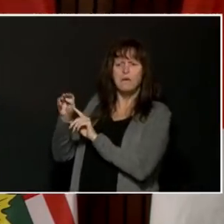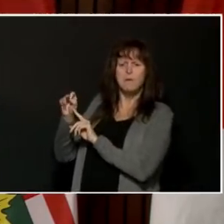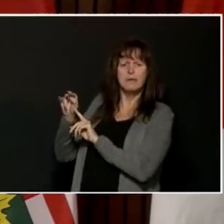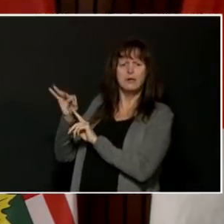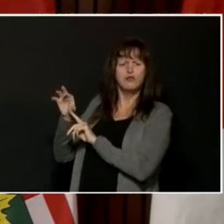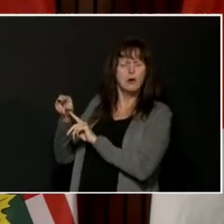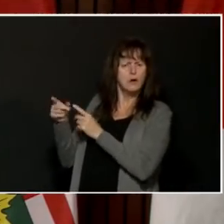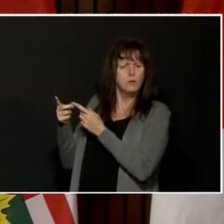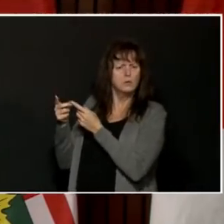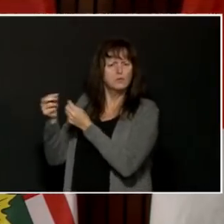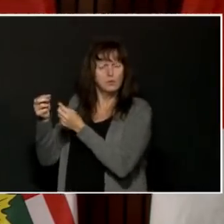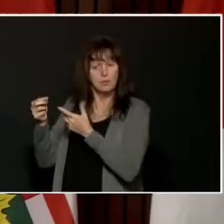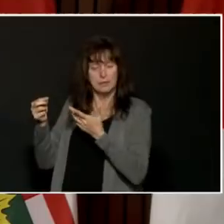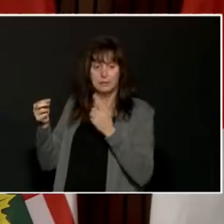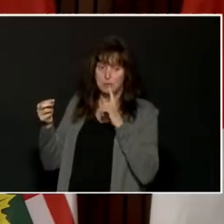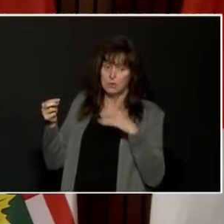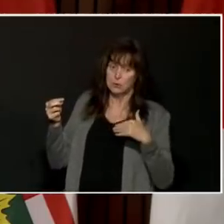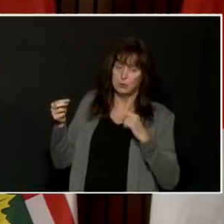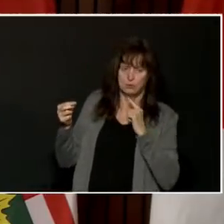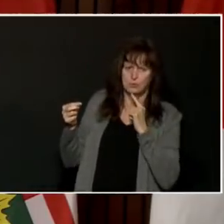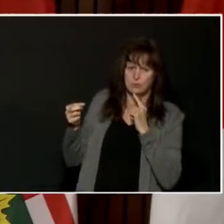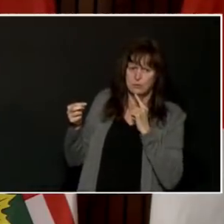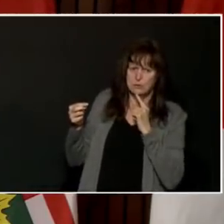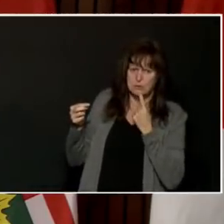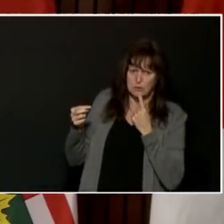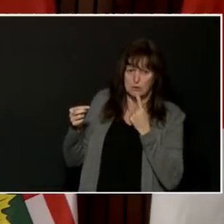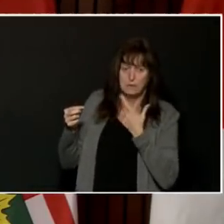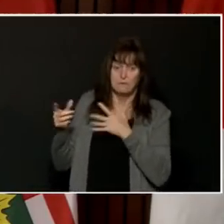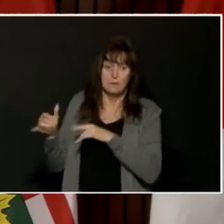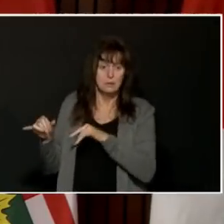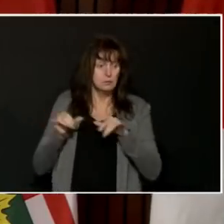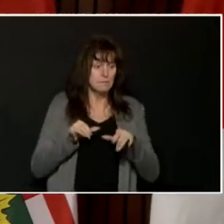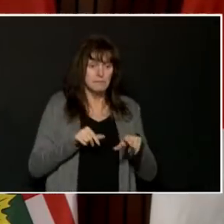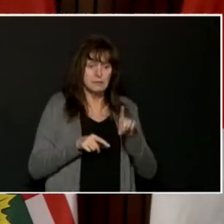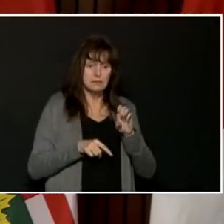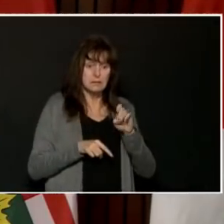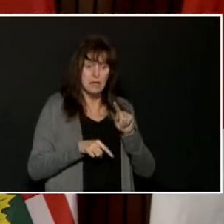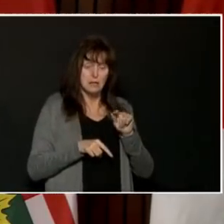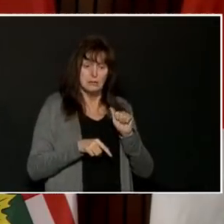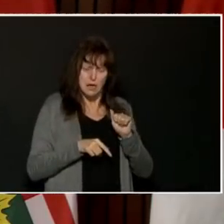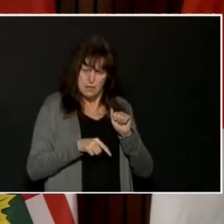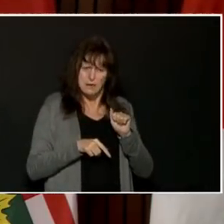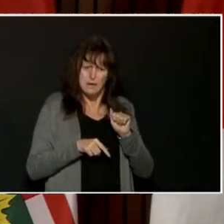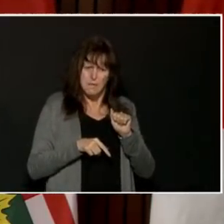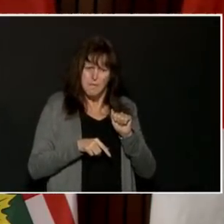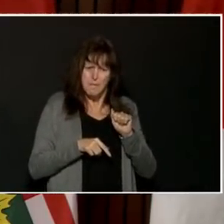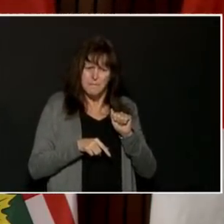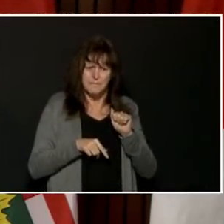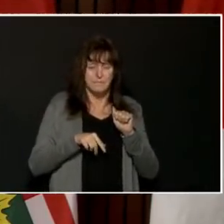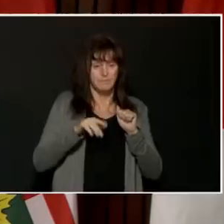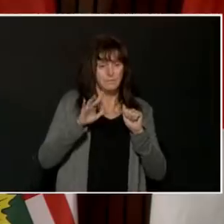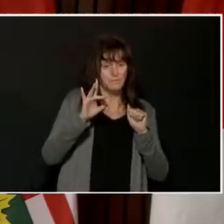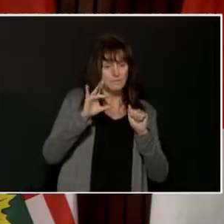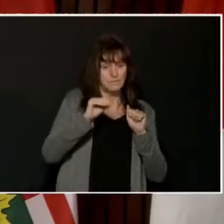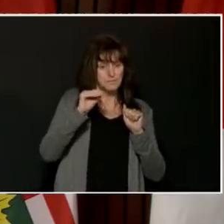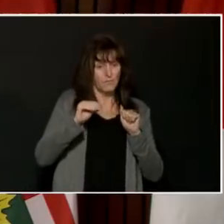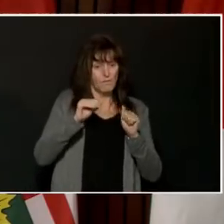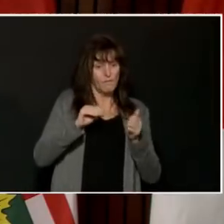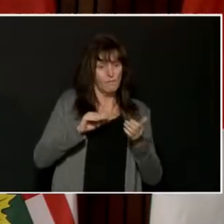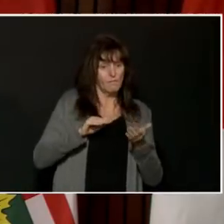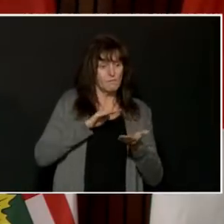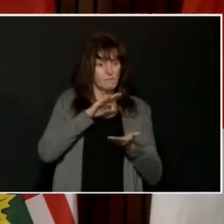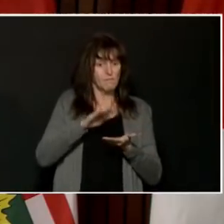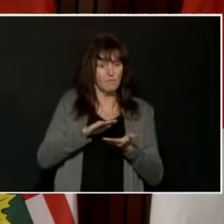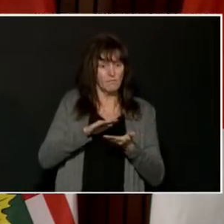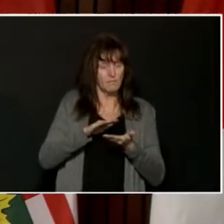that whether it is as serious as Delta or 25% less likely to produce serious illness, our hospitals will still face